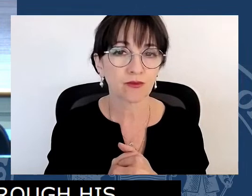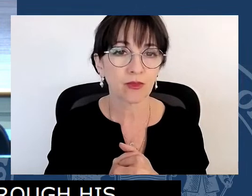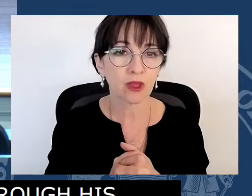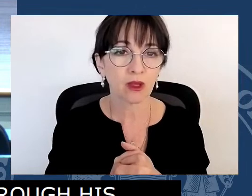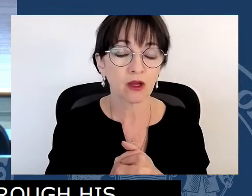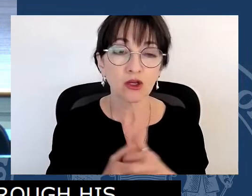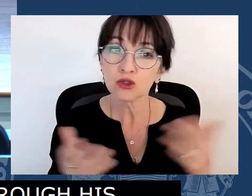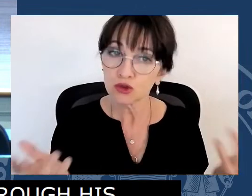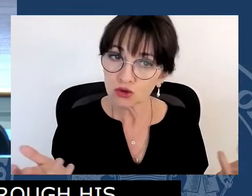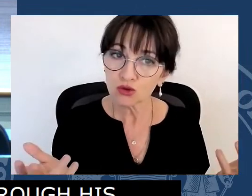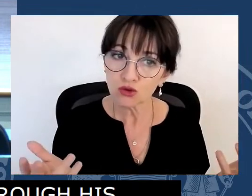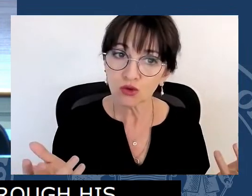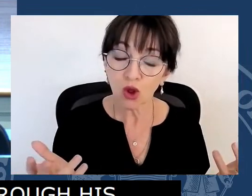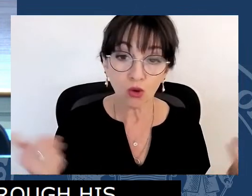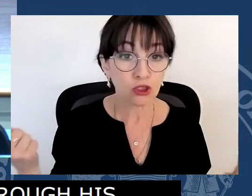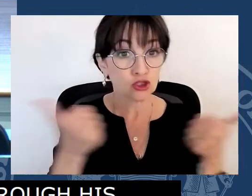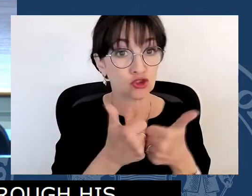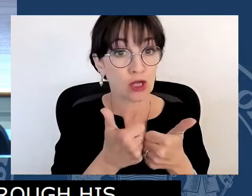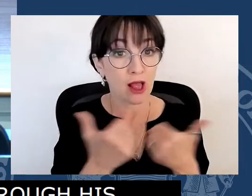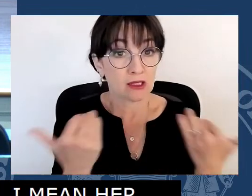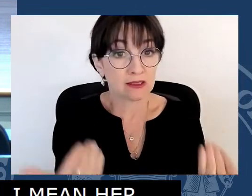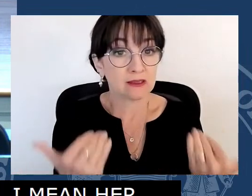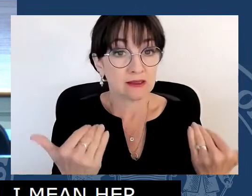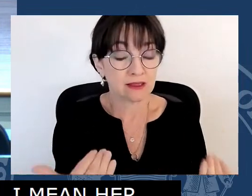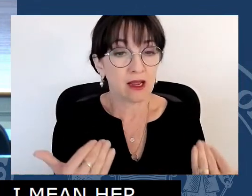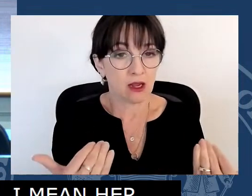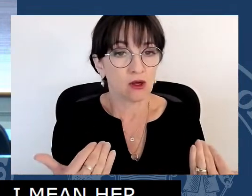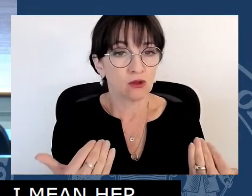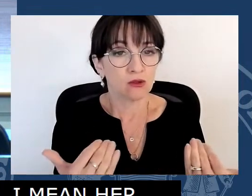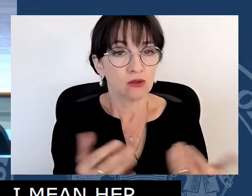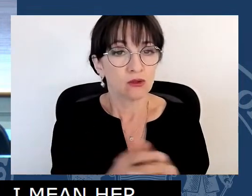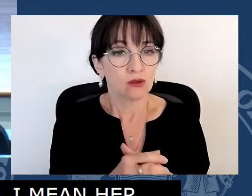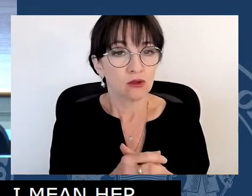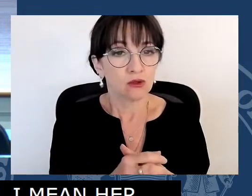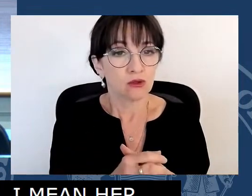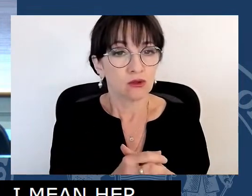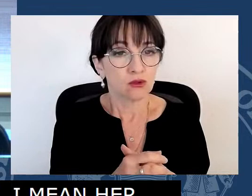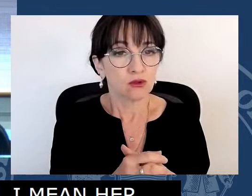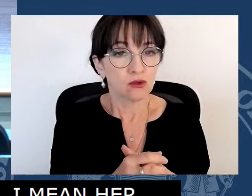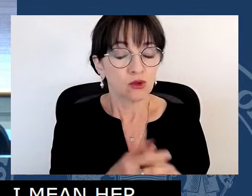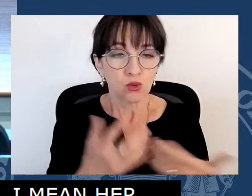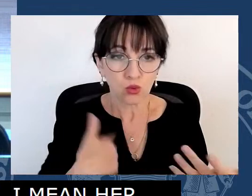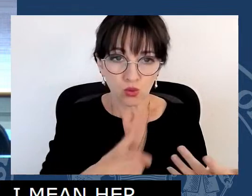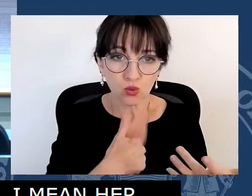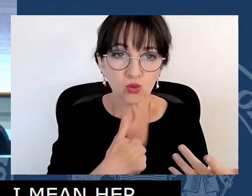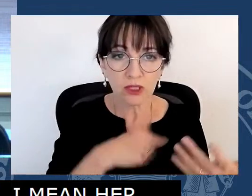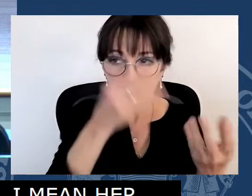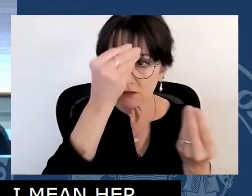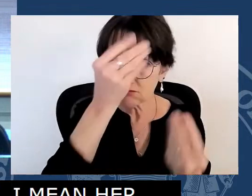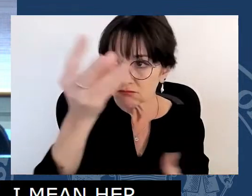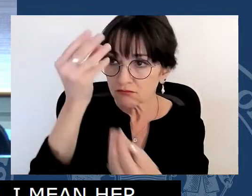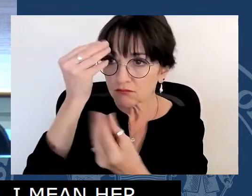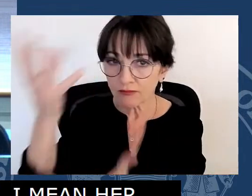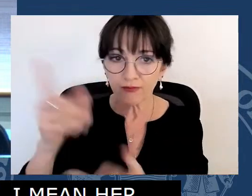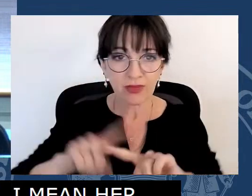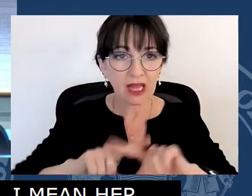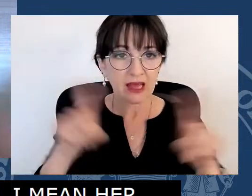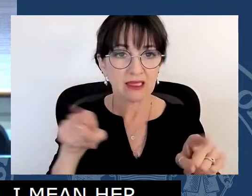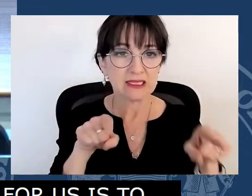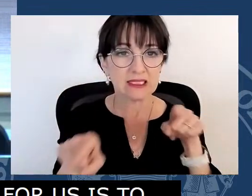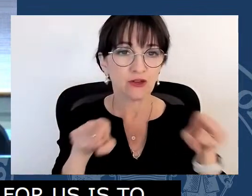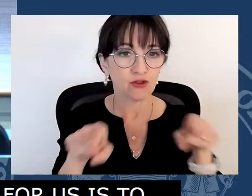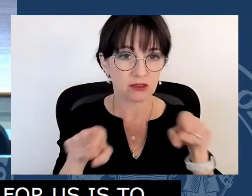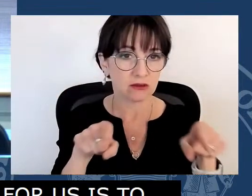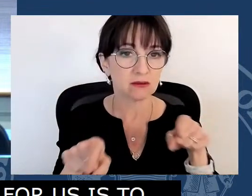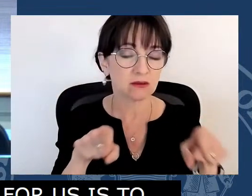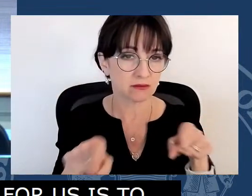So the challenge for us is to communicate to as many people as we can what the difference would be, and that's